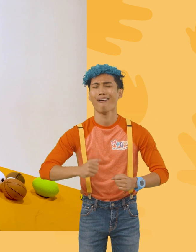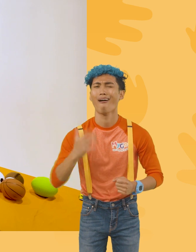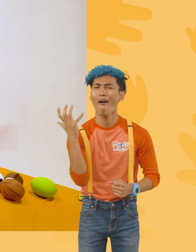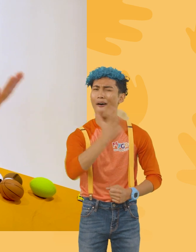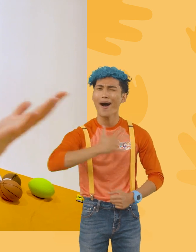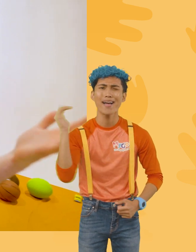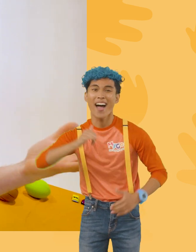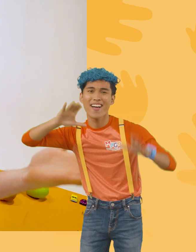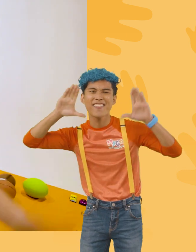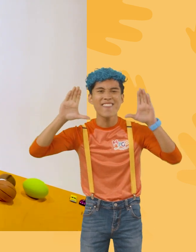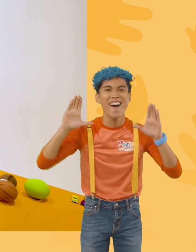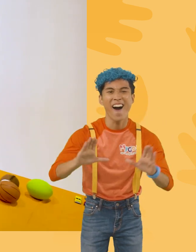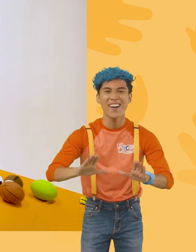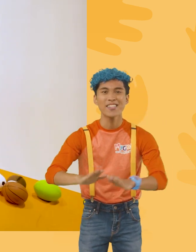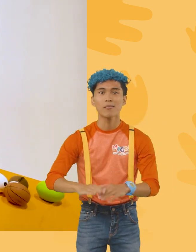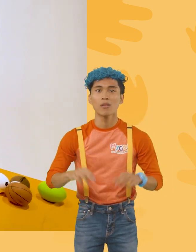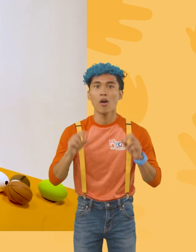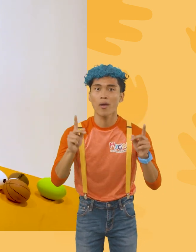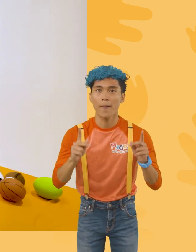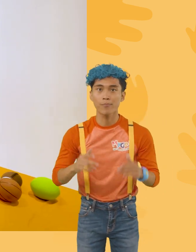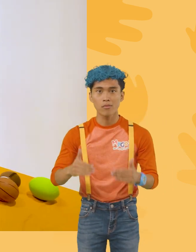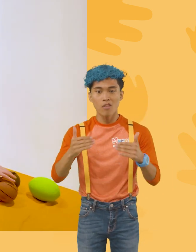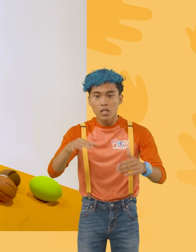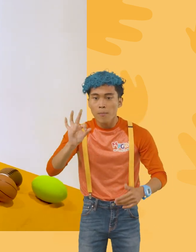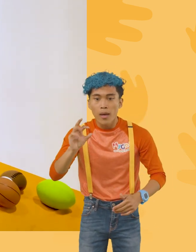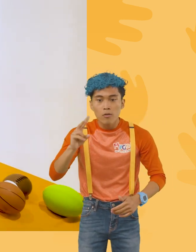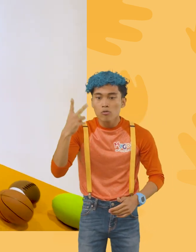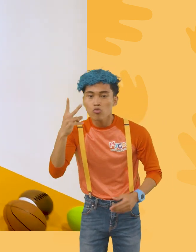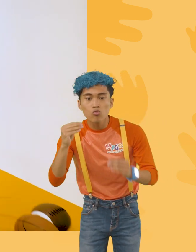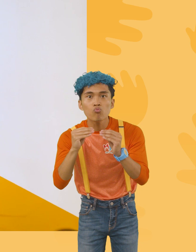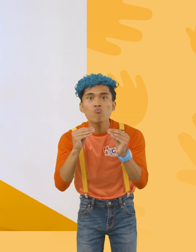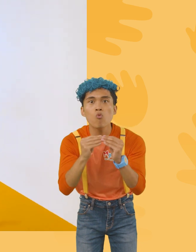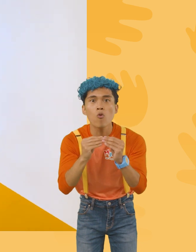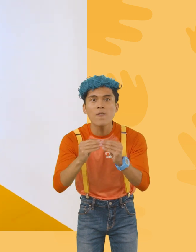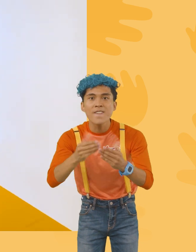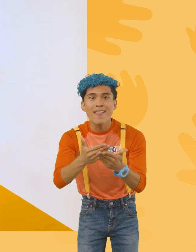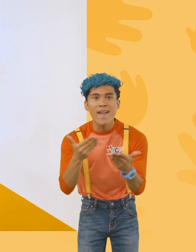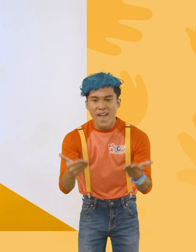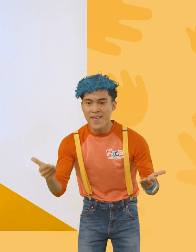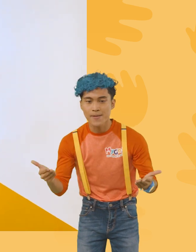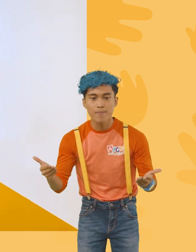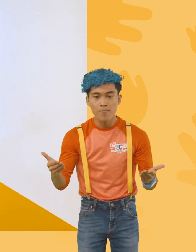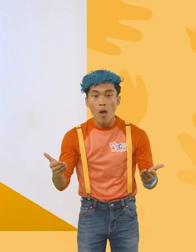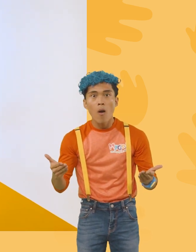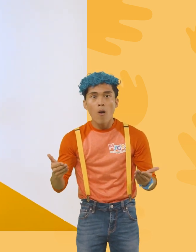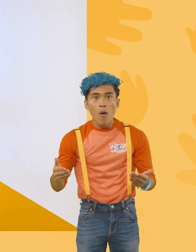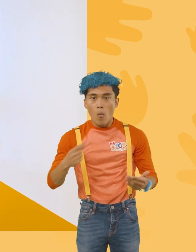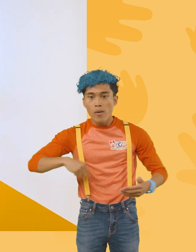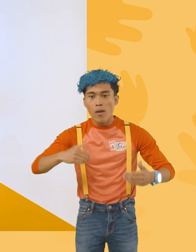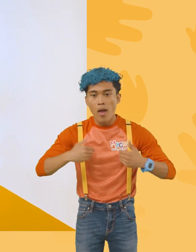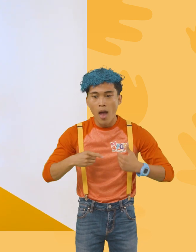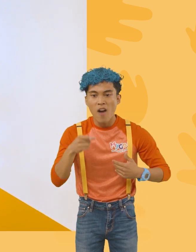Whoa, that was awesome! All right, let's pick two more items.